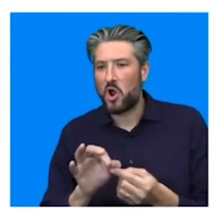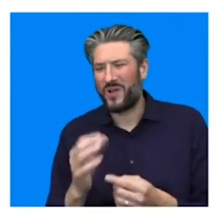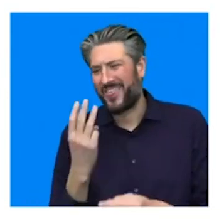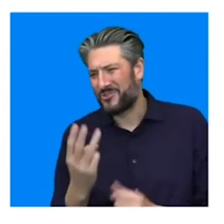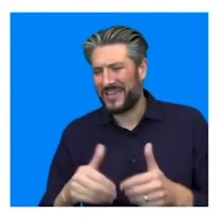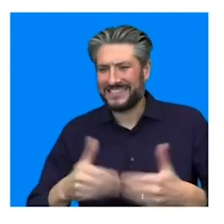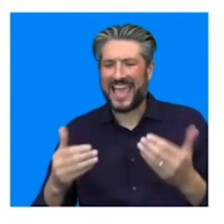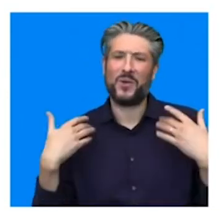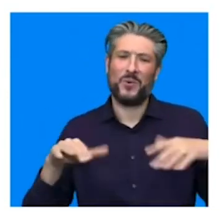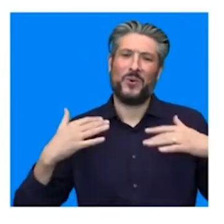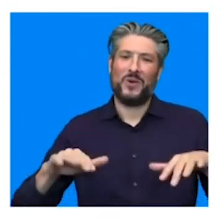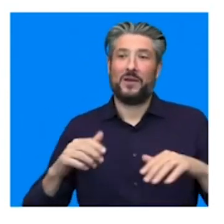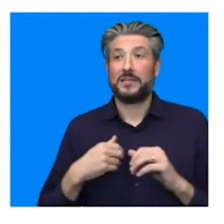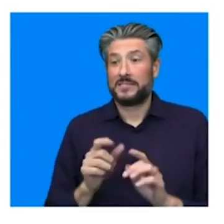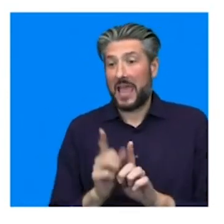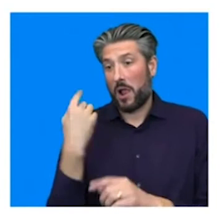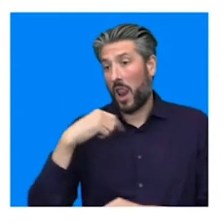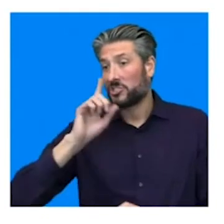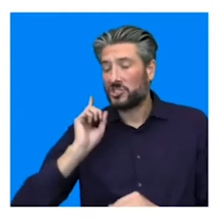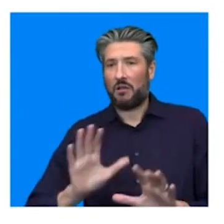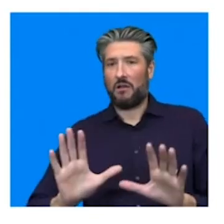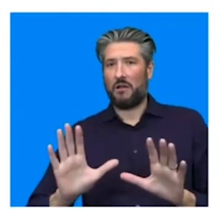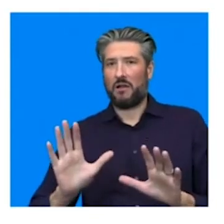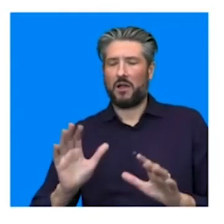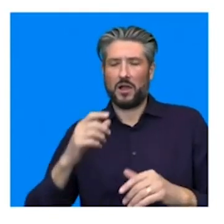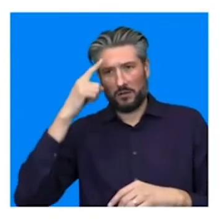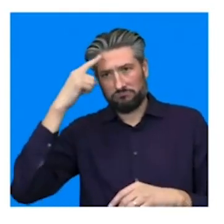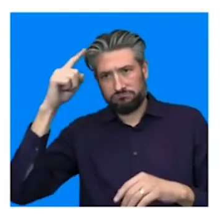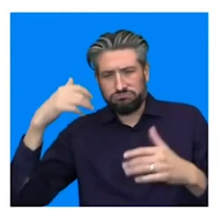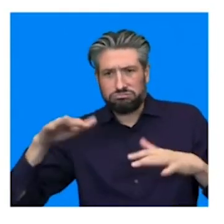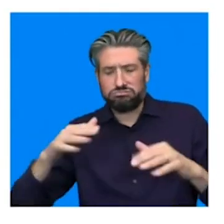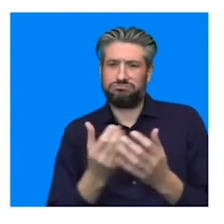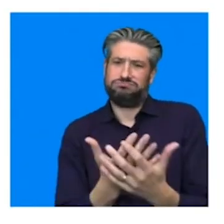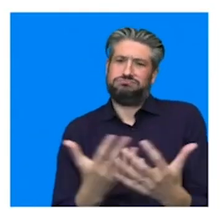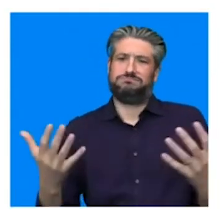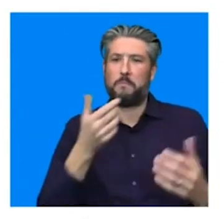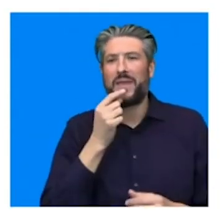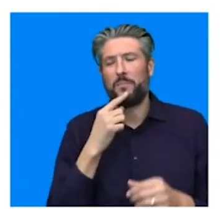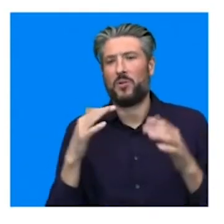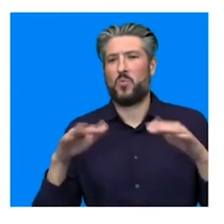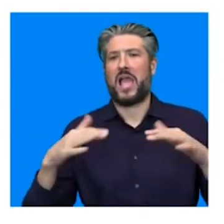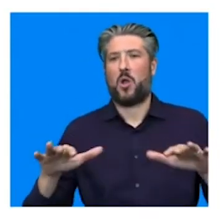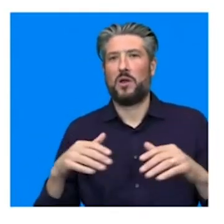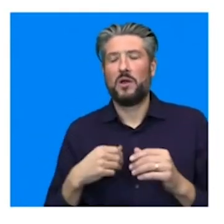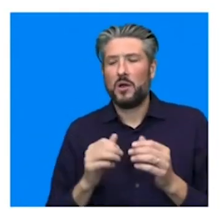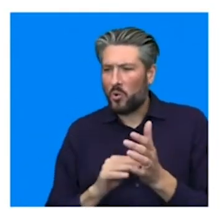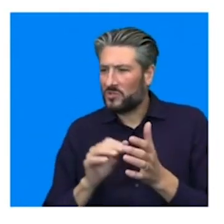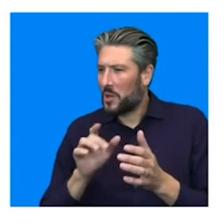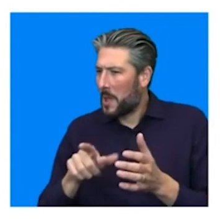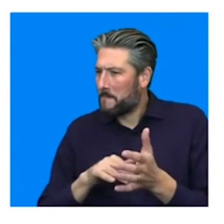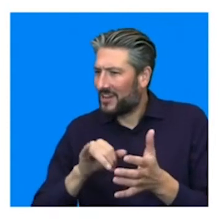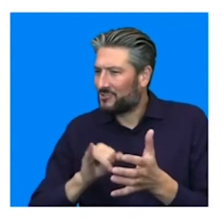to be inspired by so many awesome people. I've also felt part of the Microsoft Teams development team. I don't know whether they mean they feel like a guinea pig,